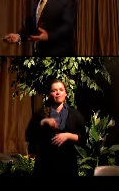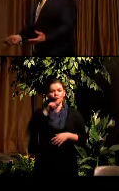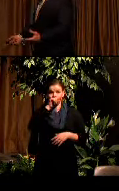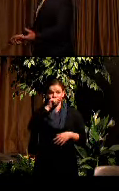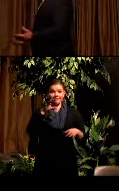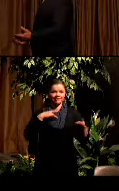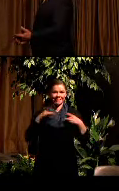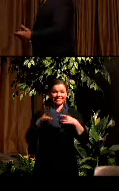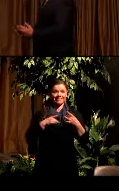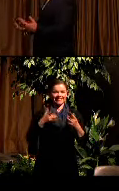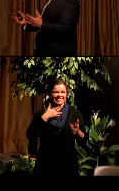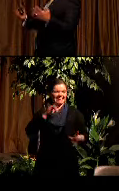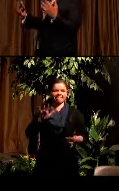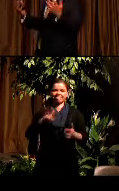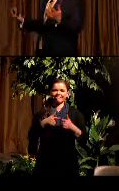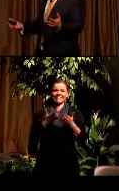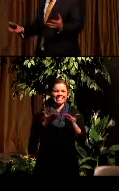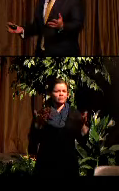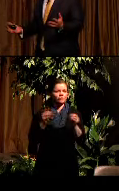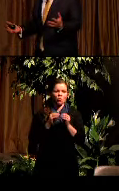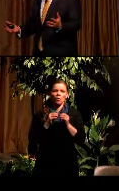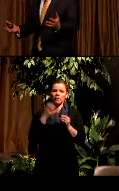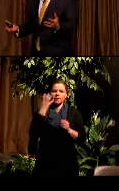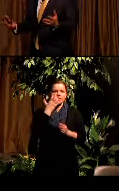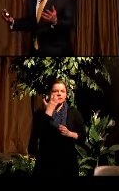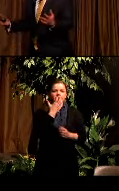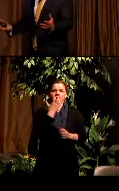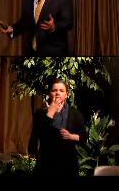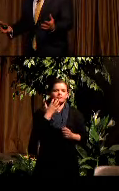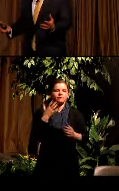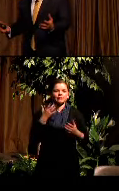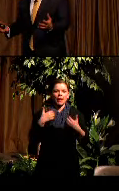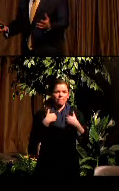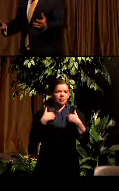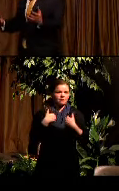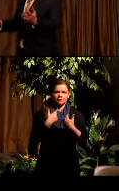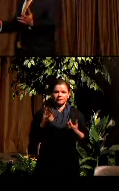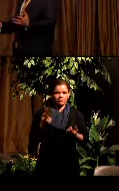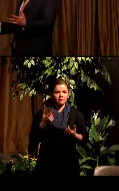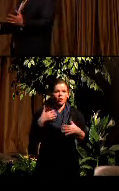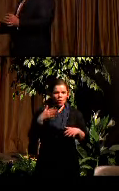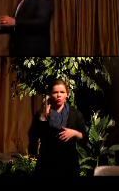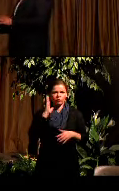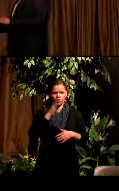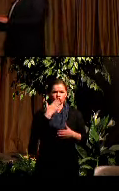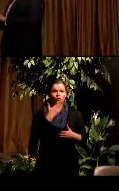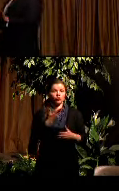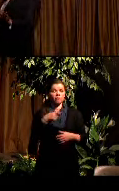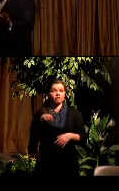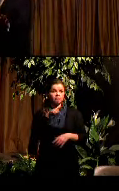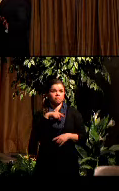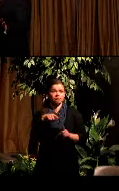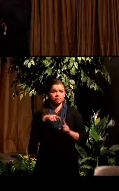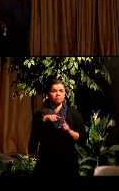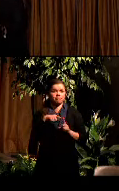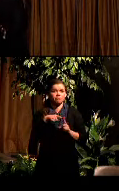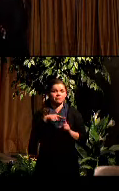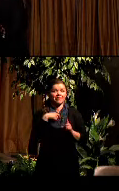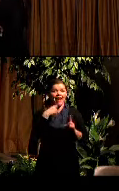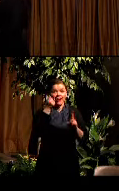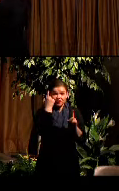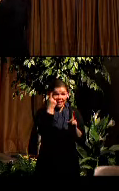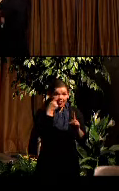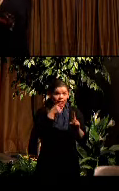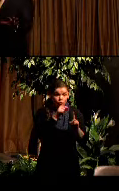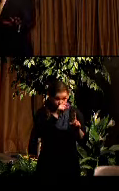young. They are these fantastic organisms, and we know them so well. We understand birds better than we know any other organism, I would